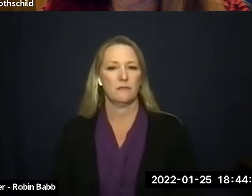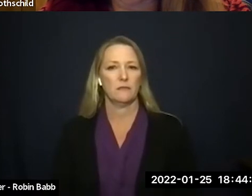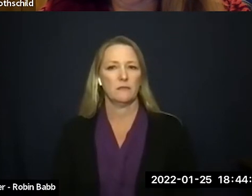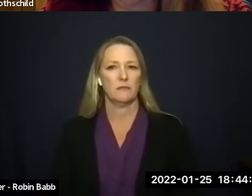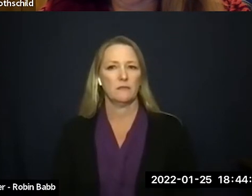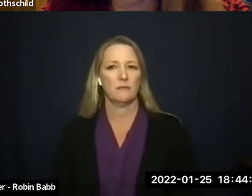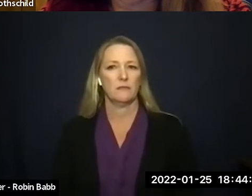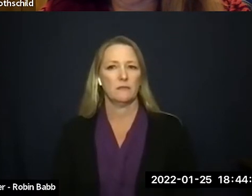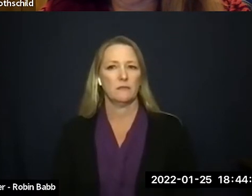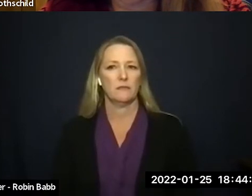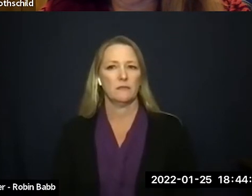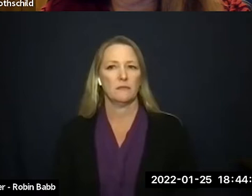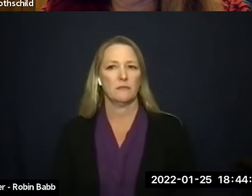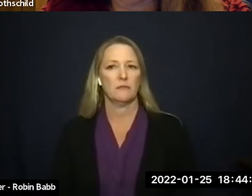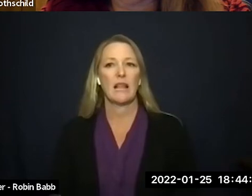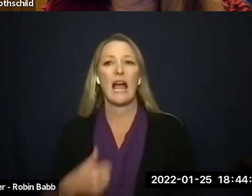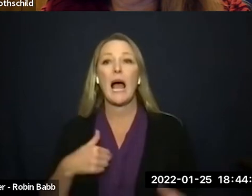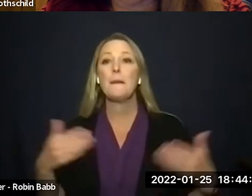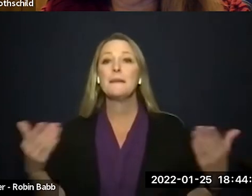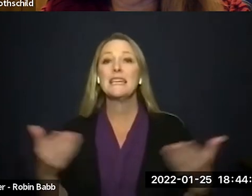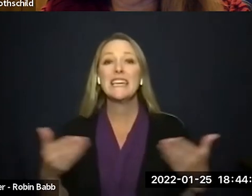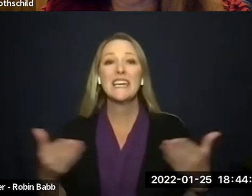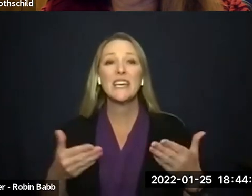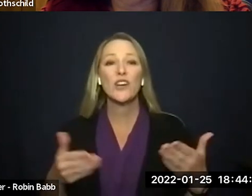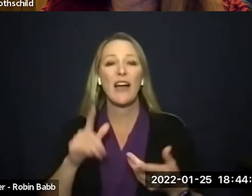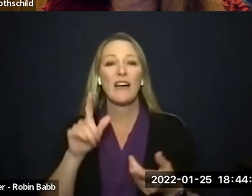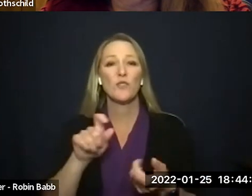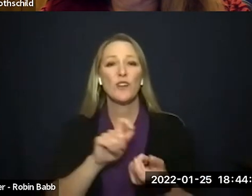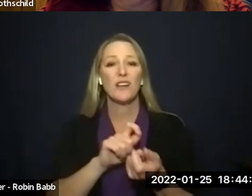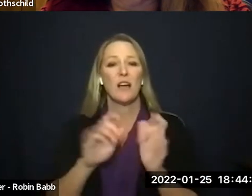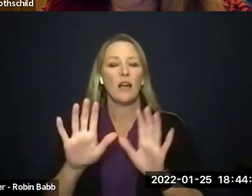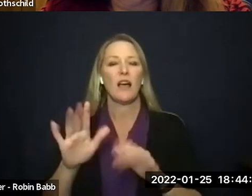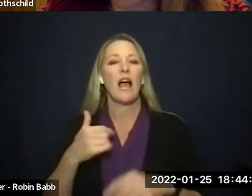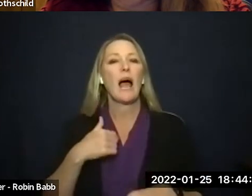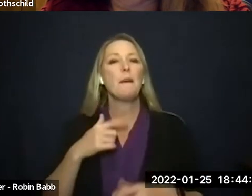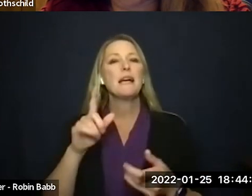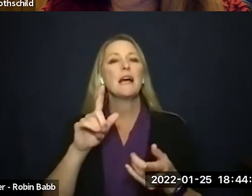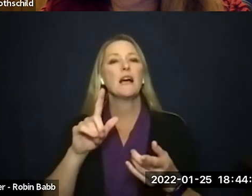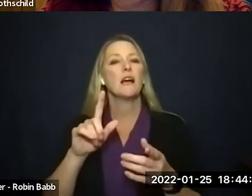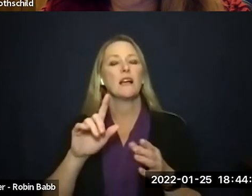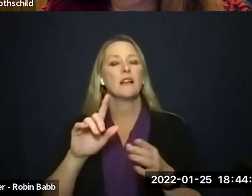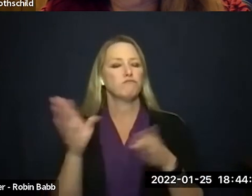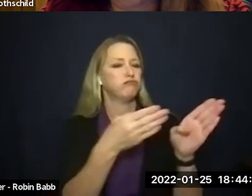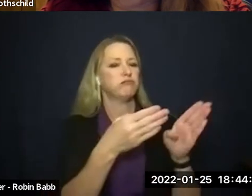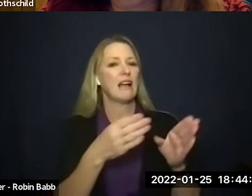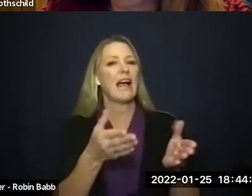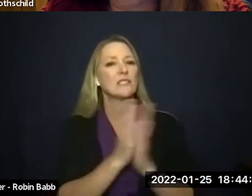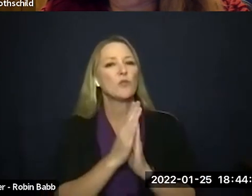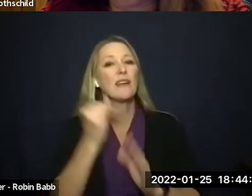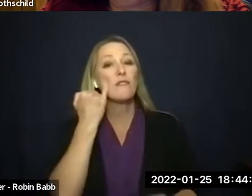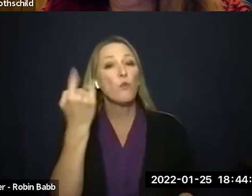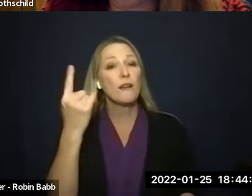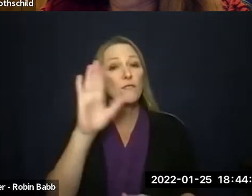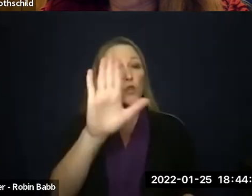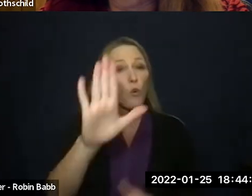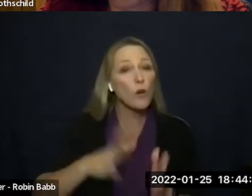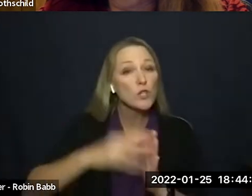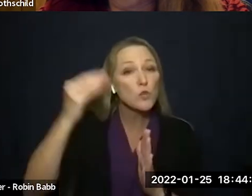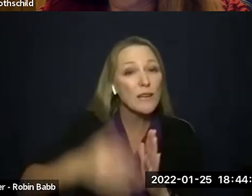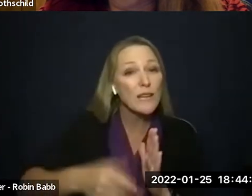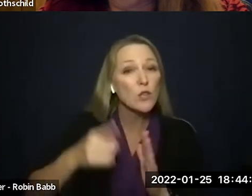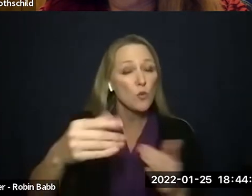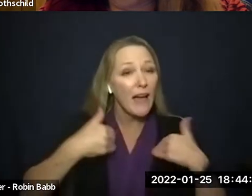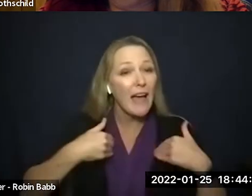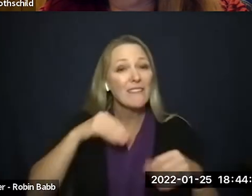i'm i'm here okay i'm gonna change my subject and i'm gonna ask you if one of your students that you have in your